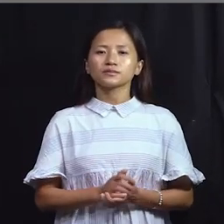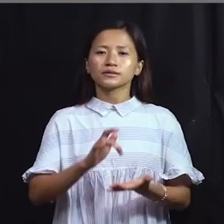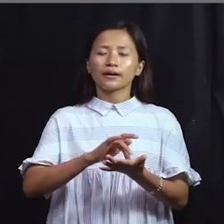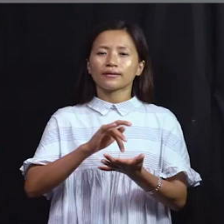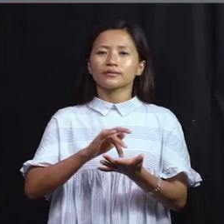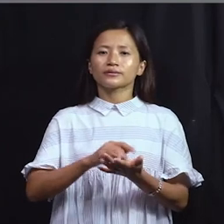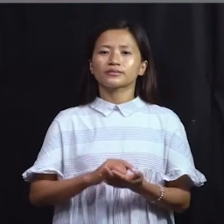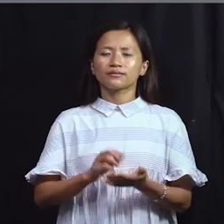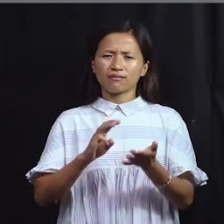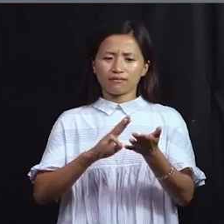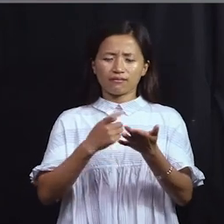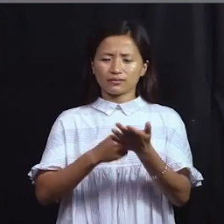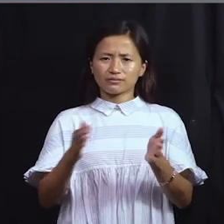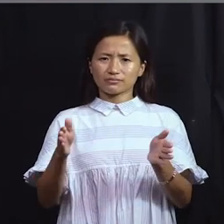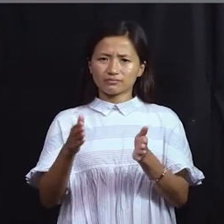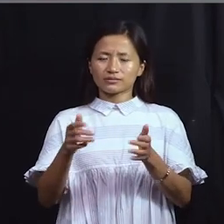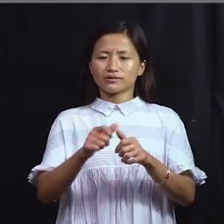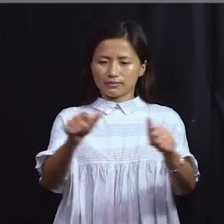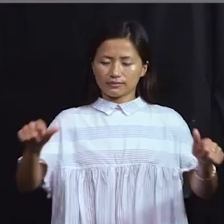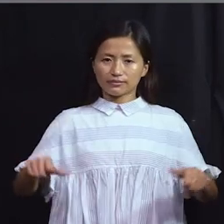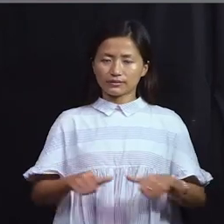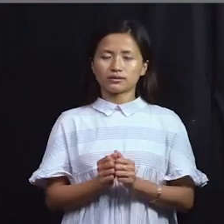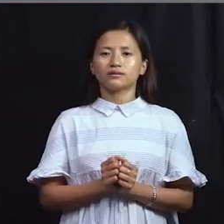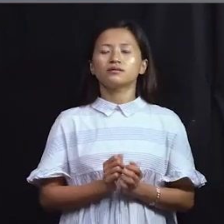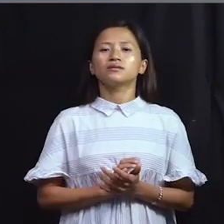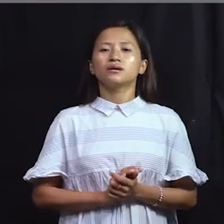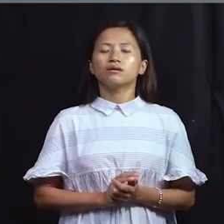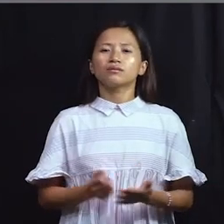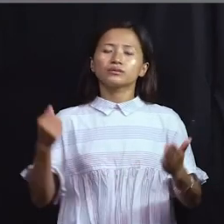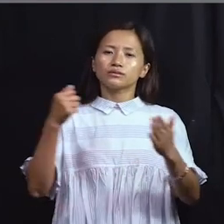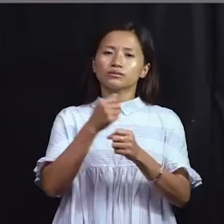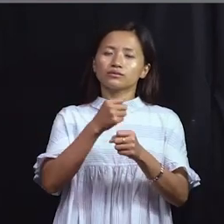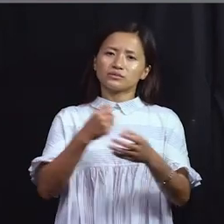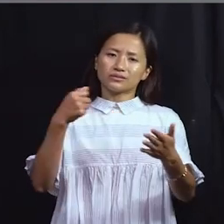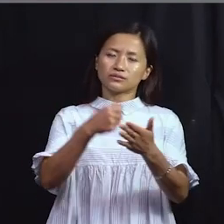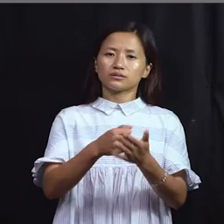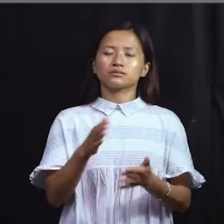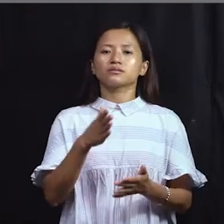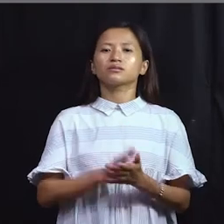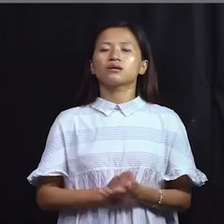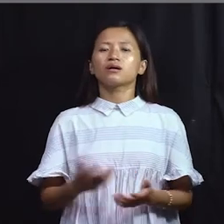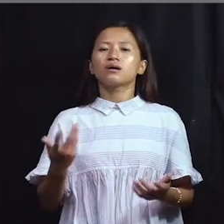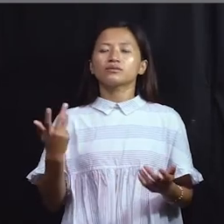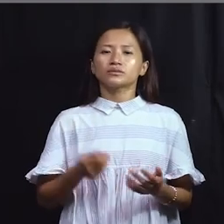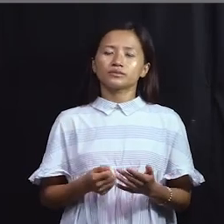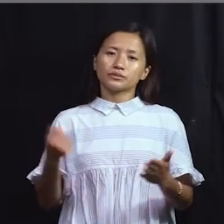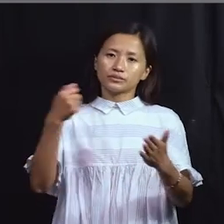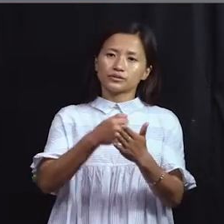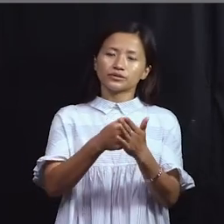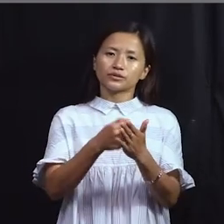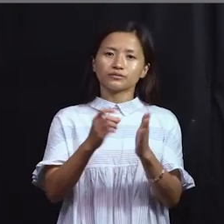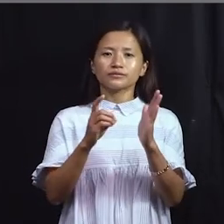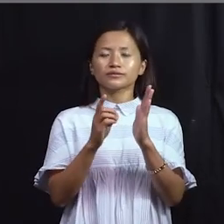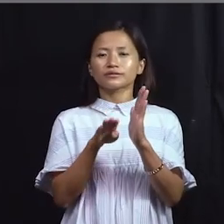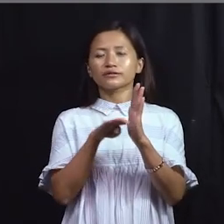in places like remote areas, since development has not reached all those, how do we reach development in those areas? They